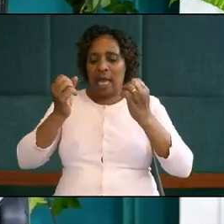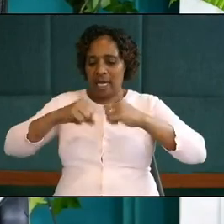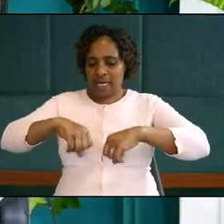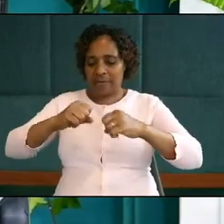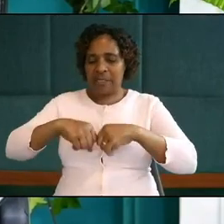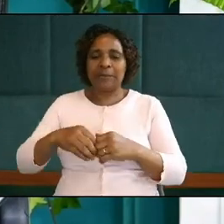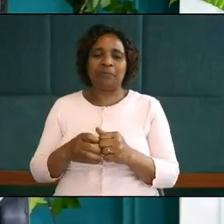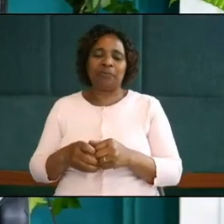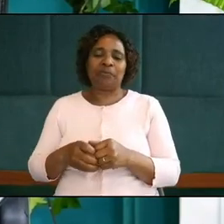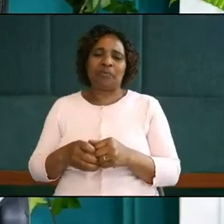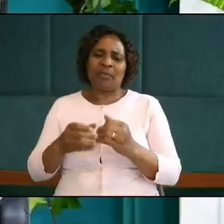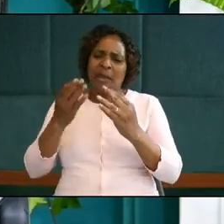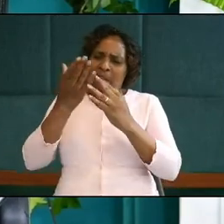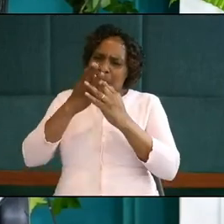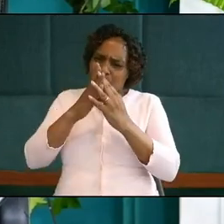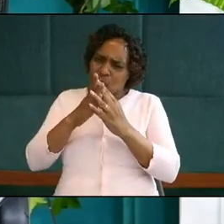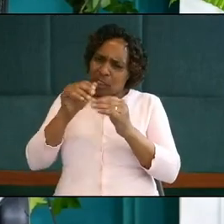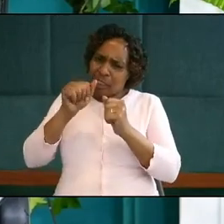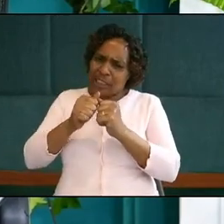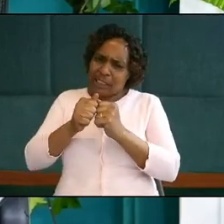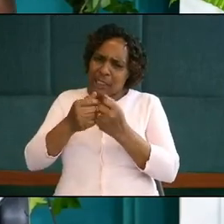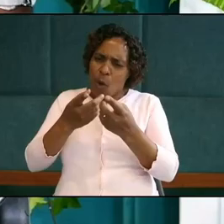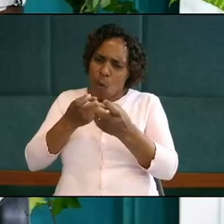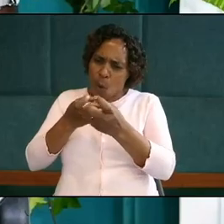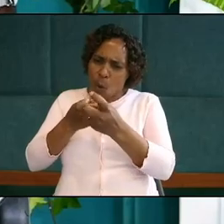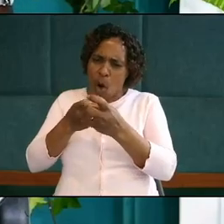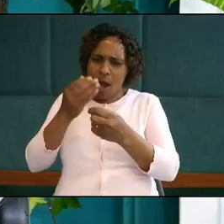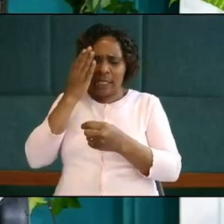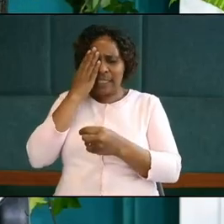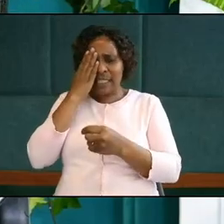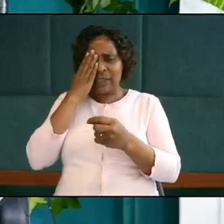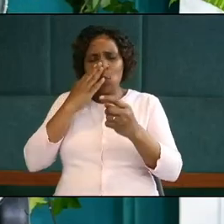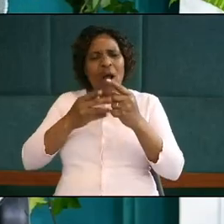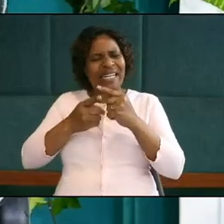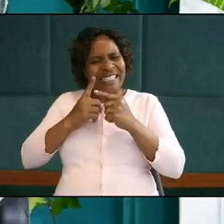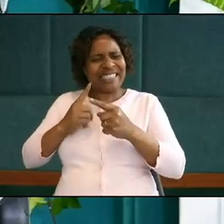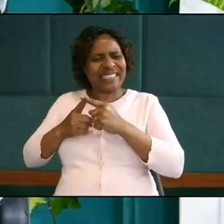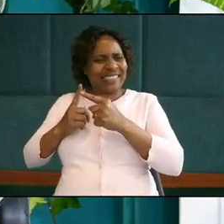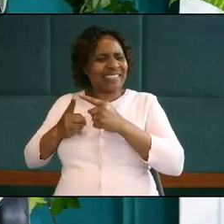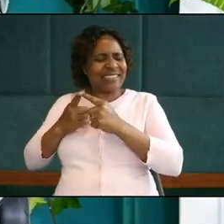war, the Israelites were soundly beaten. That's 30,000 men were